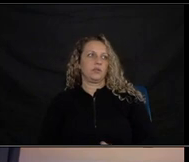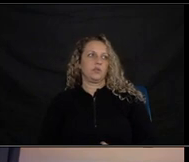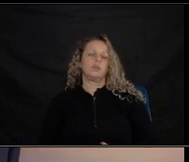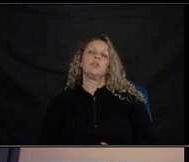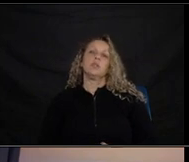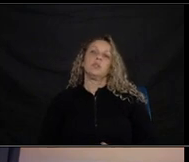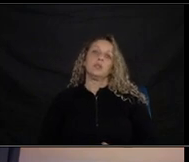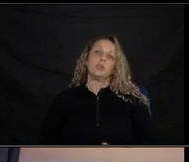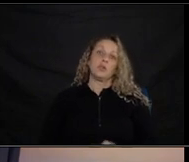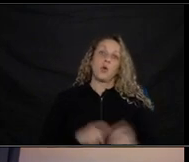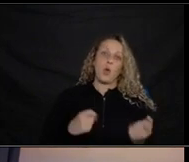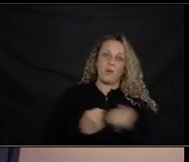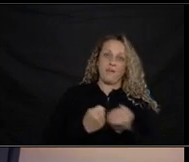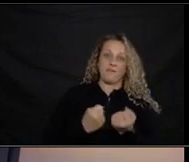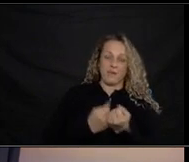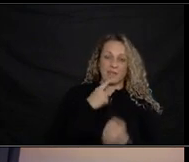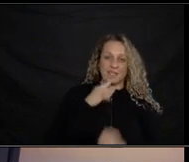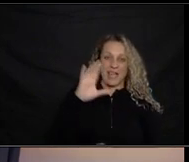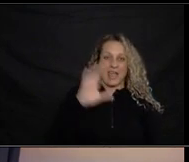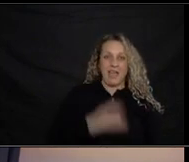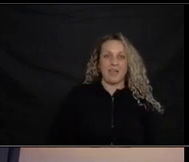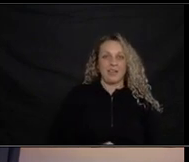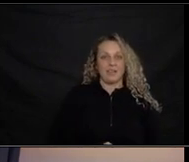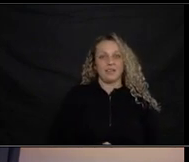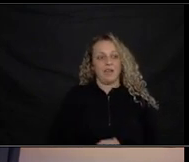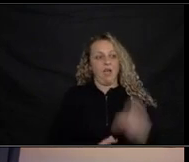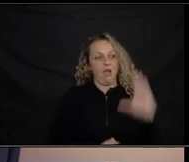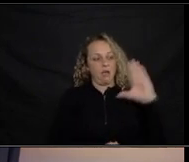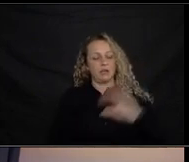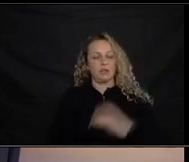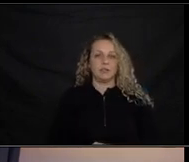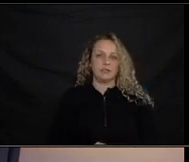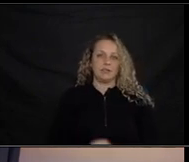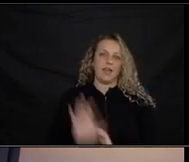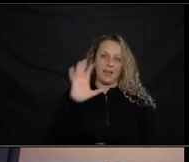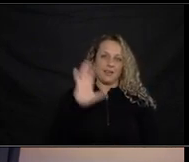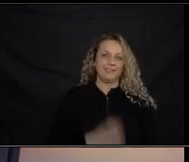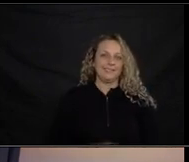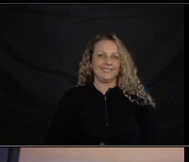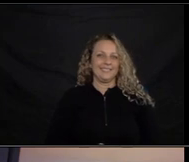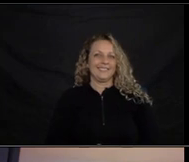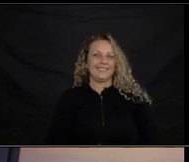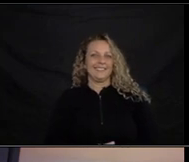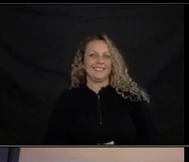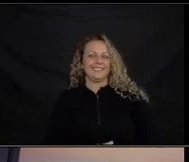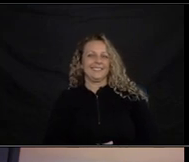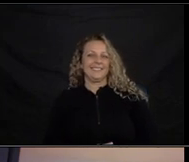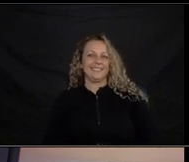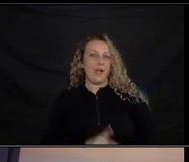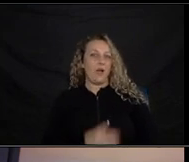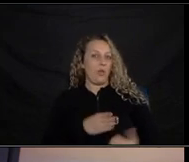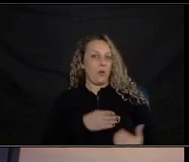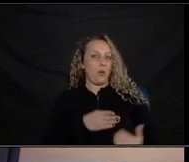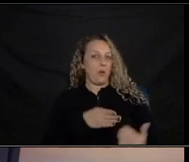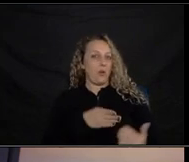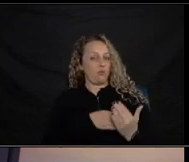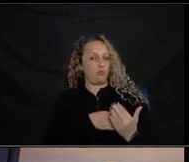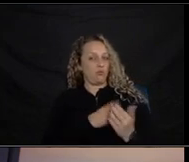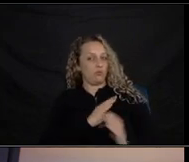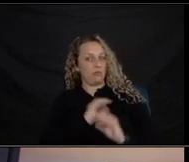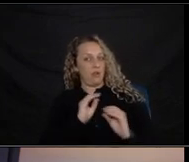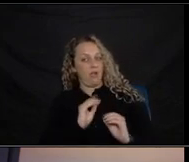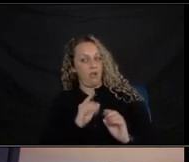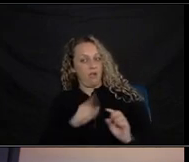All those in favor state so by saying aye. Aye. Aye. All those opposed? Hearing